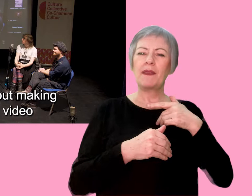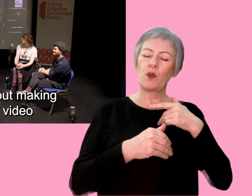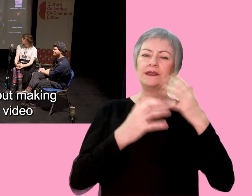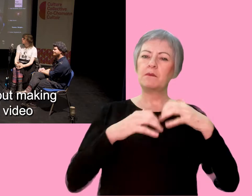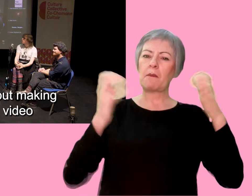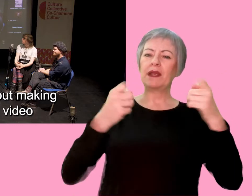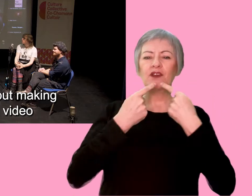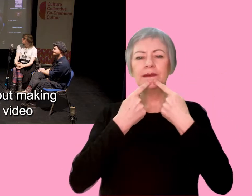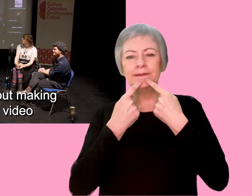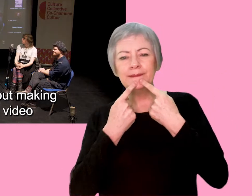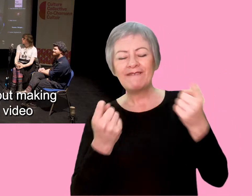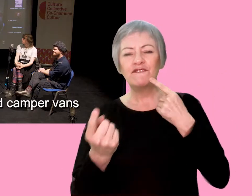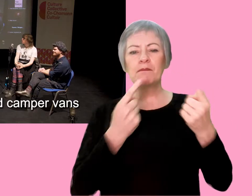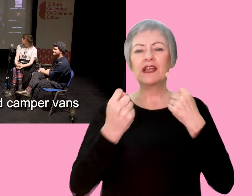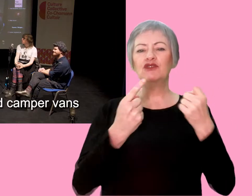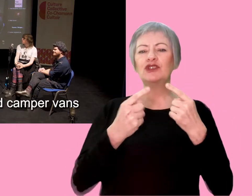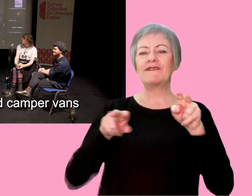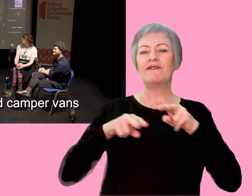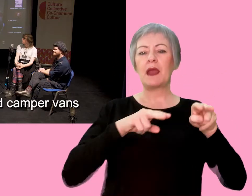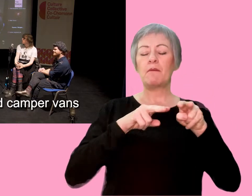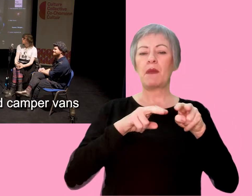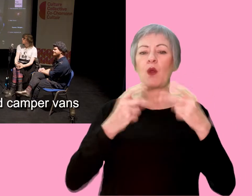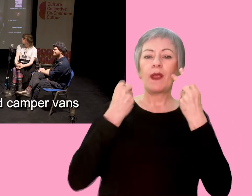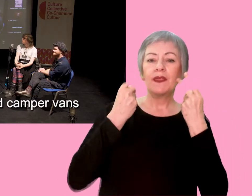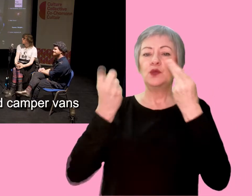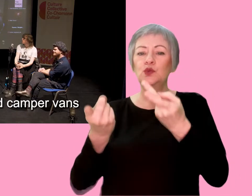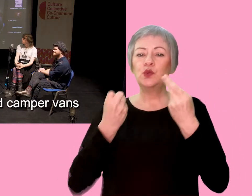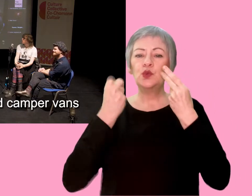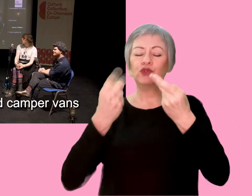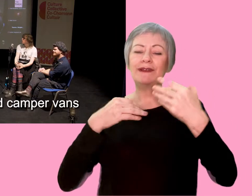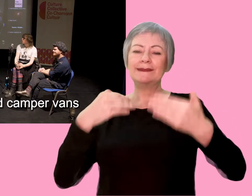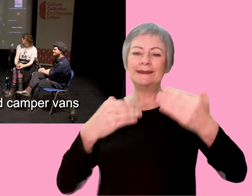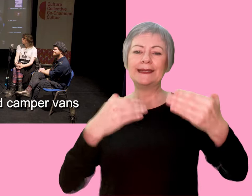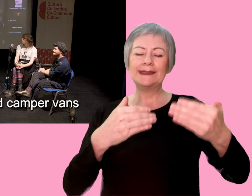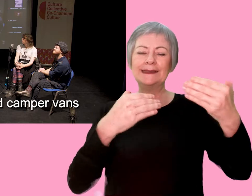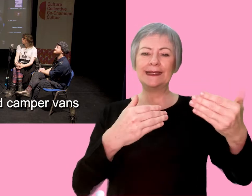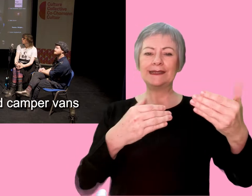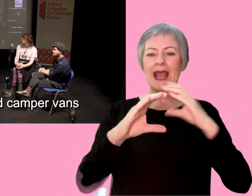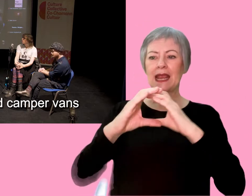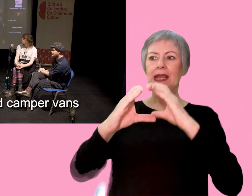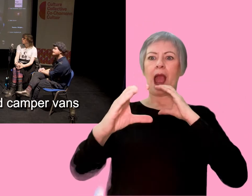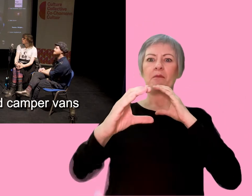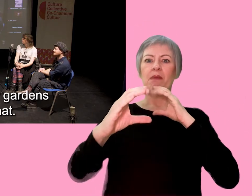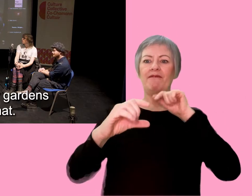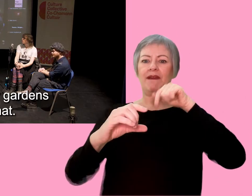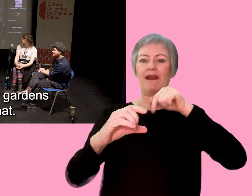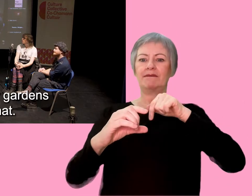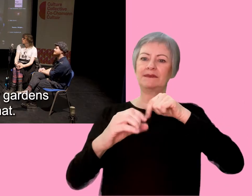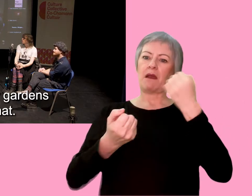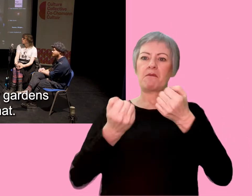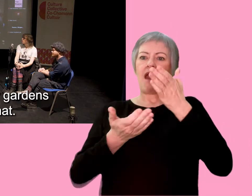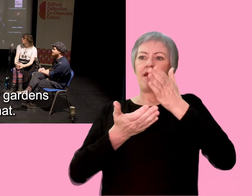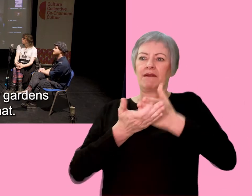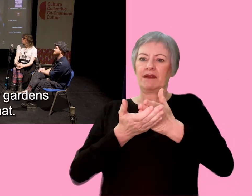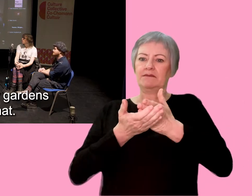public information video about the tourist season and camper vans parking in front